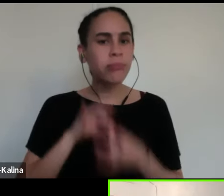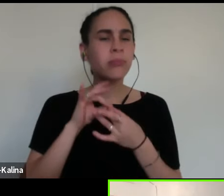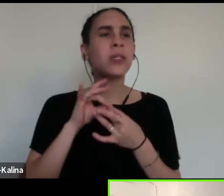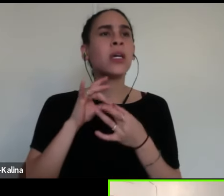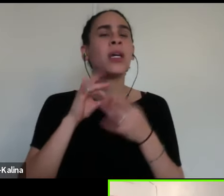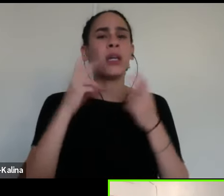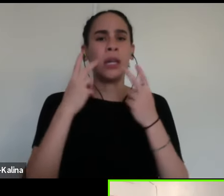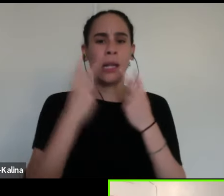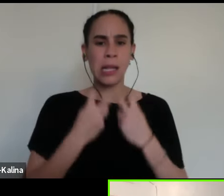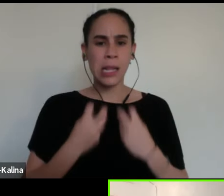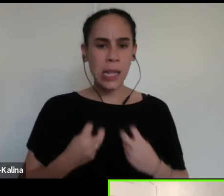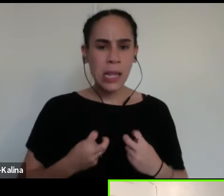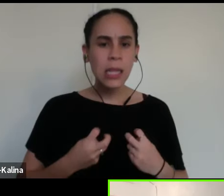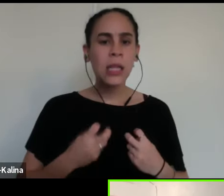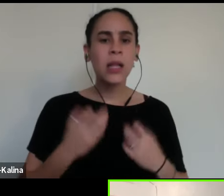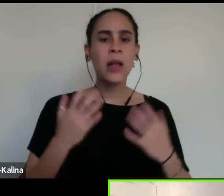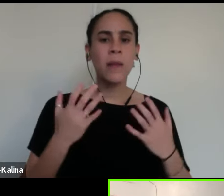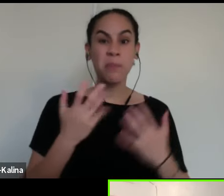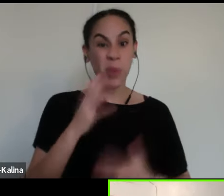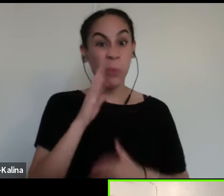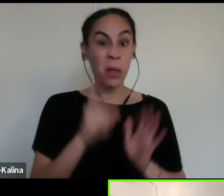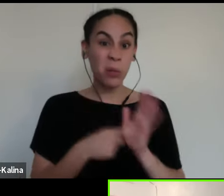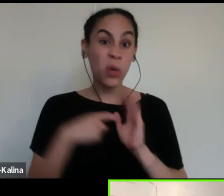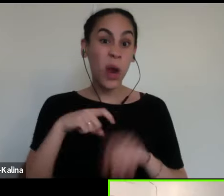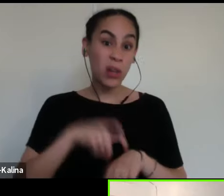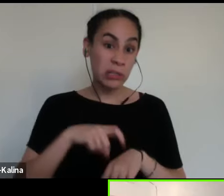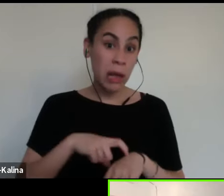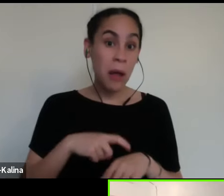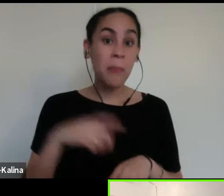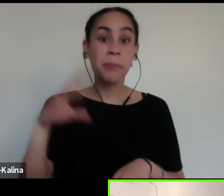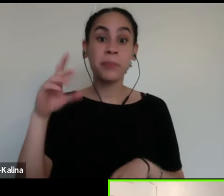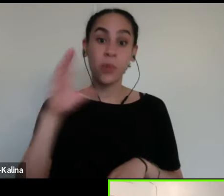actually sit with it, which is going to require some time and some quiet.